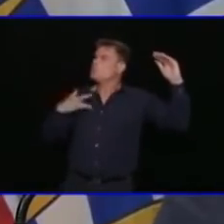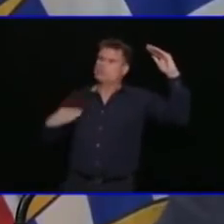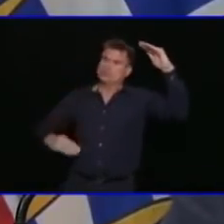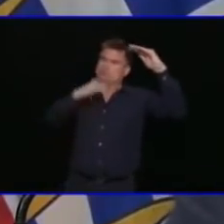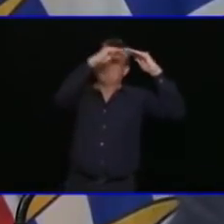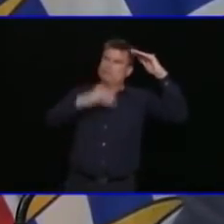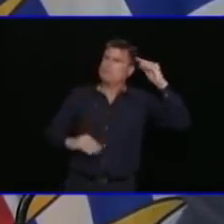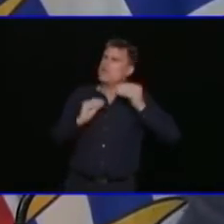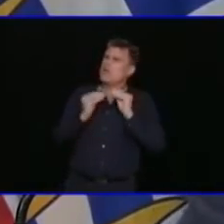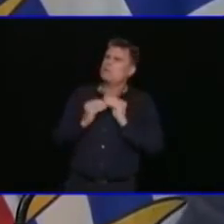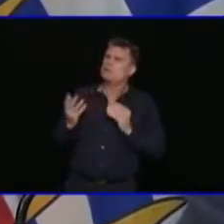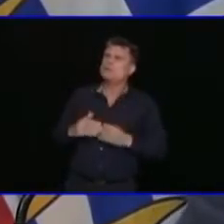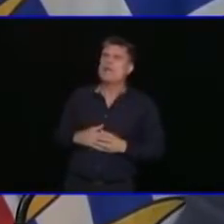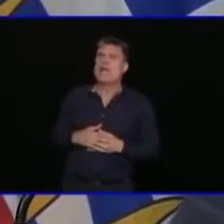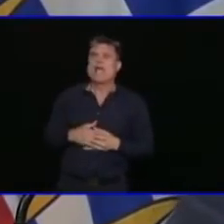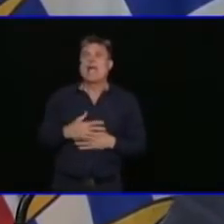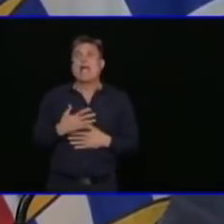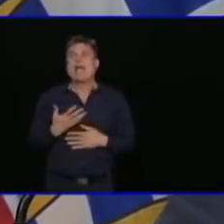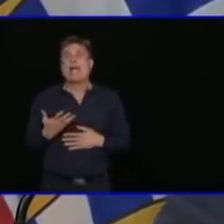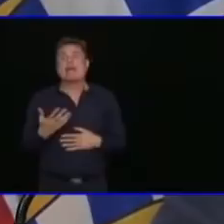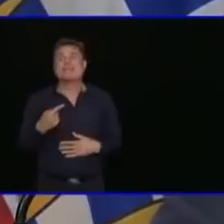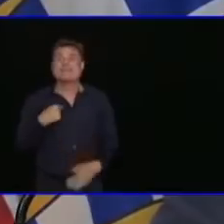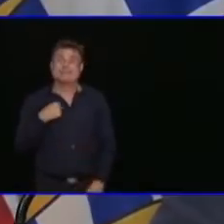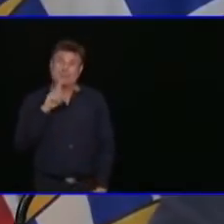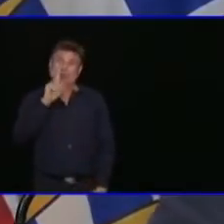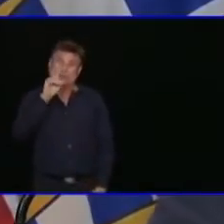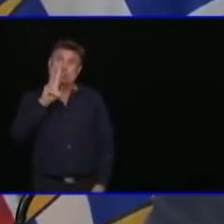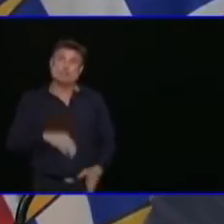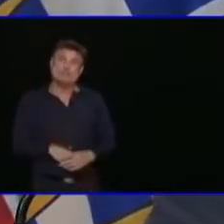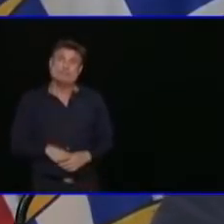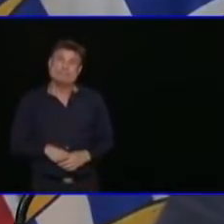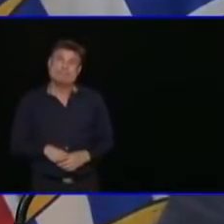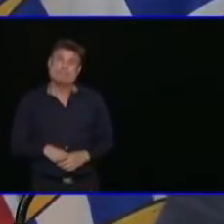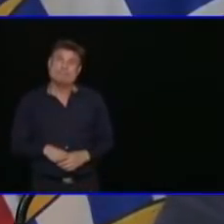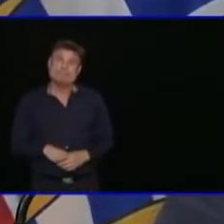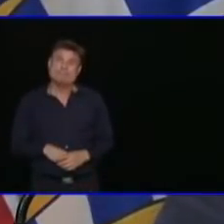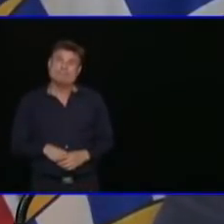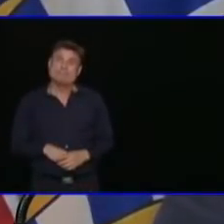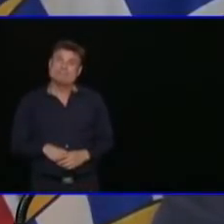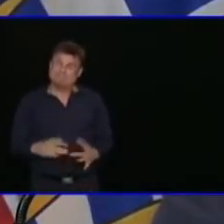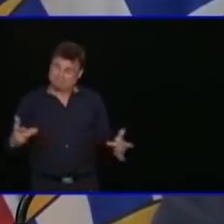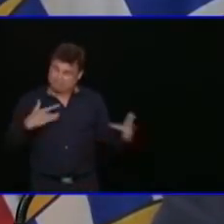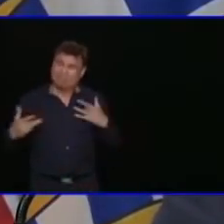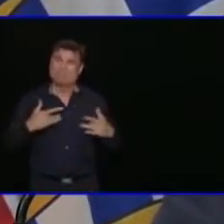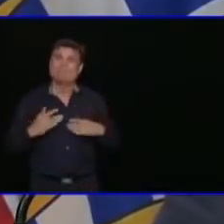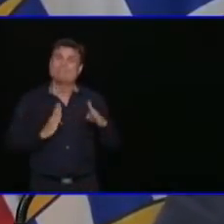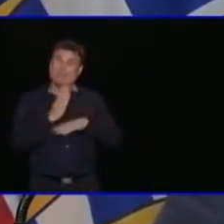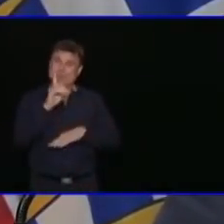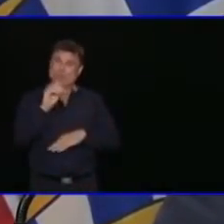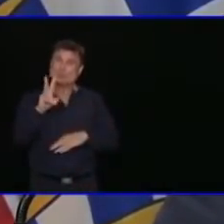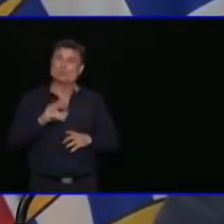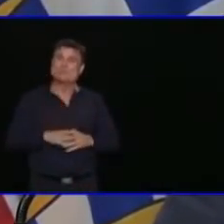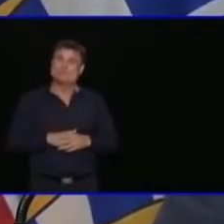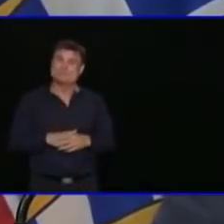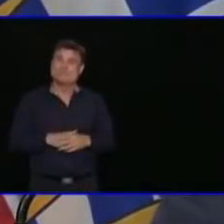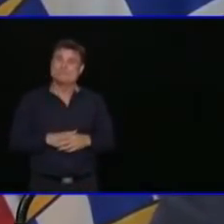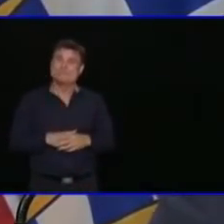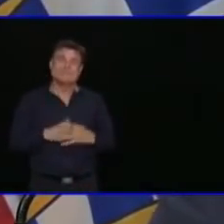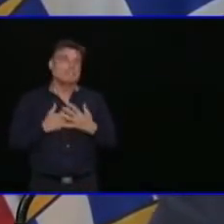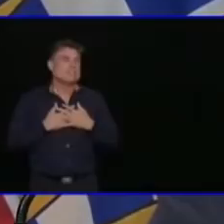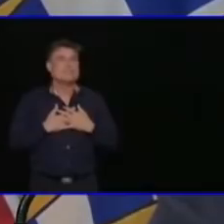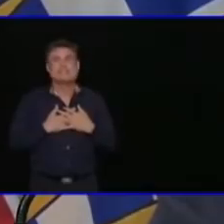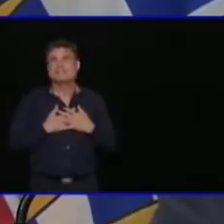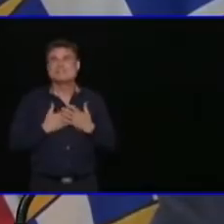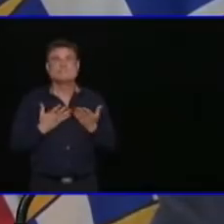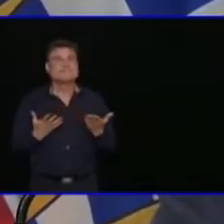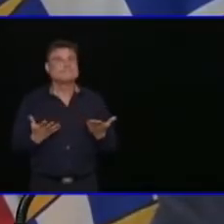That's my level of concern for today. It's so hard to know. One thing